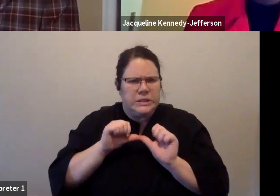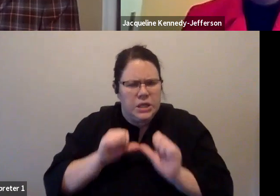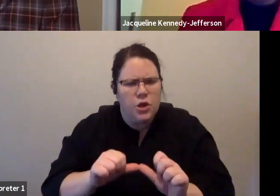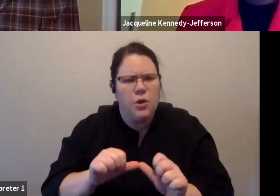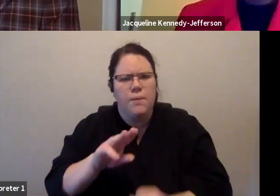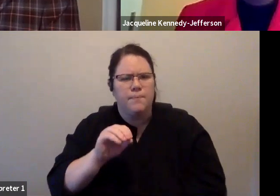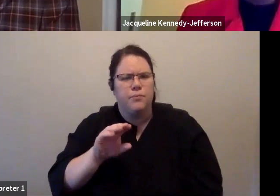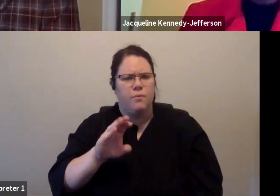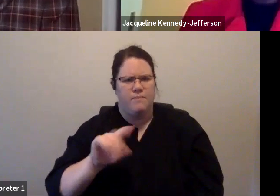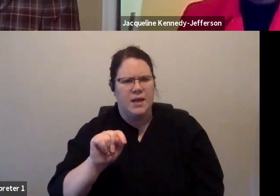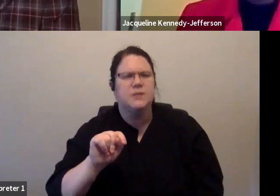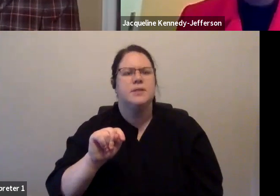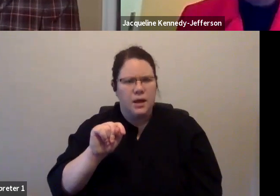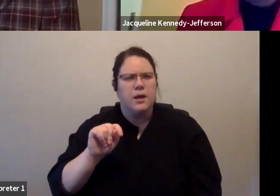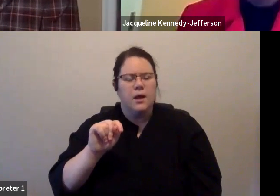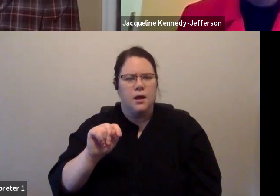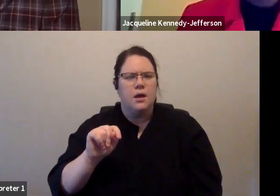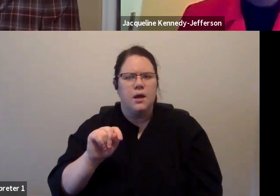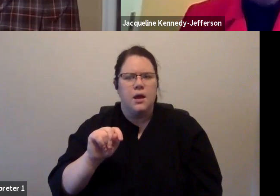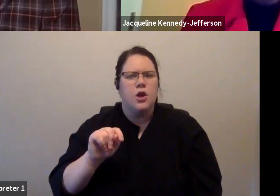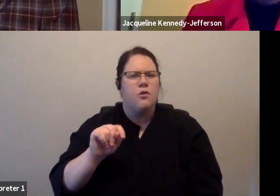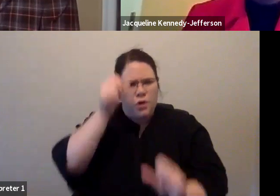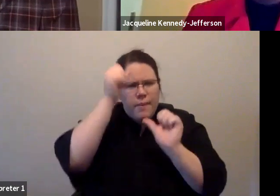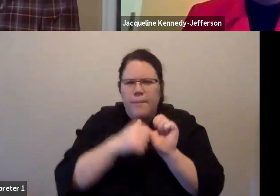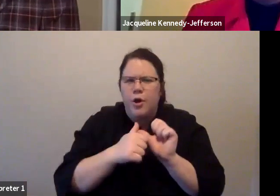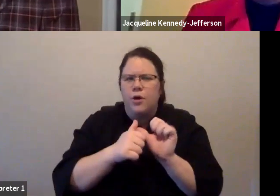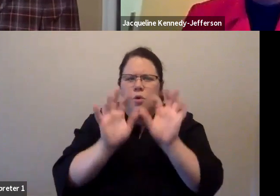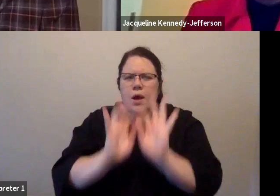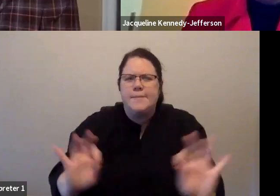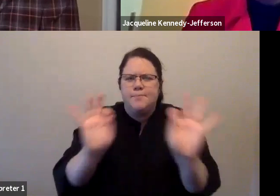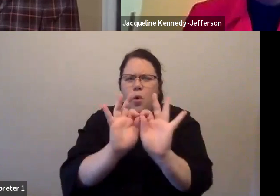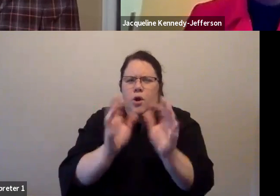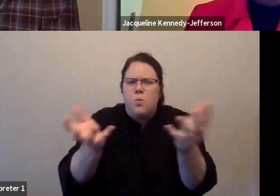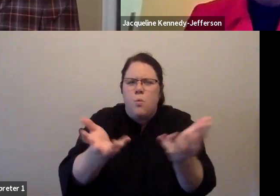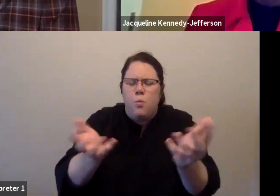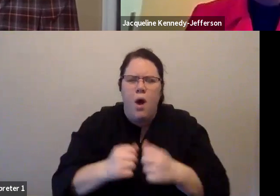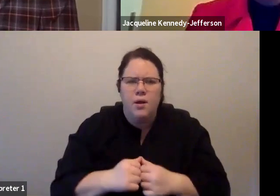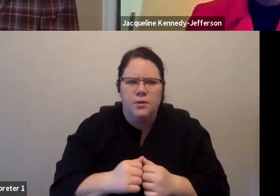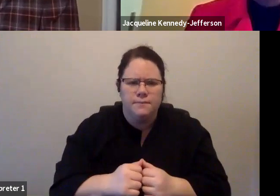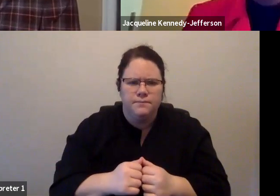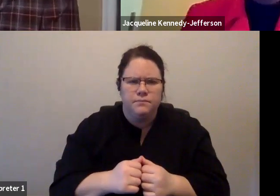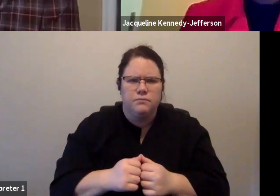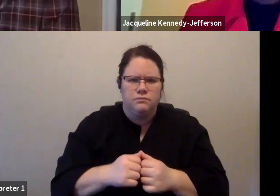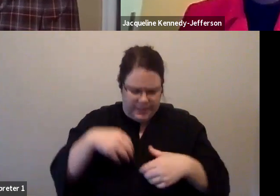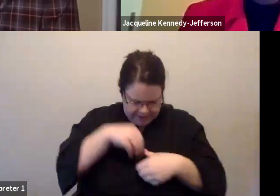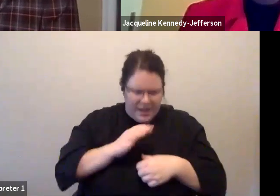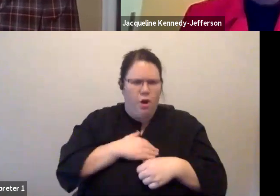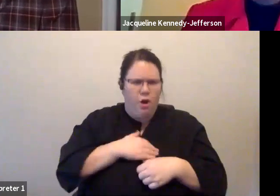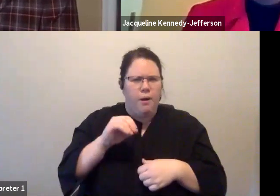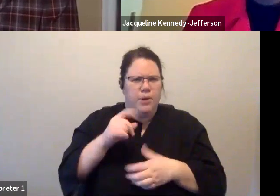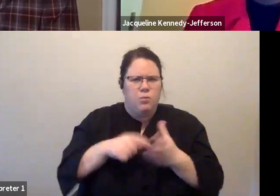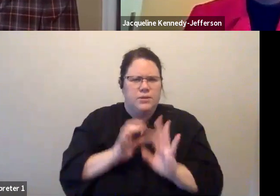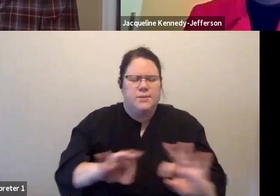your landscape on the inside of what's important from an internal capacity. But I would